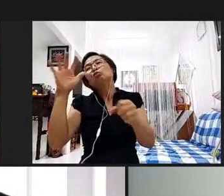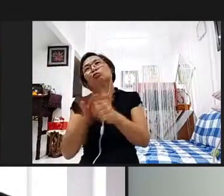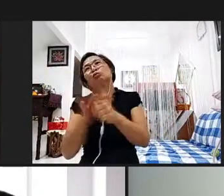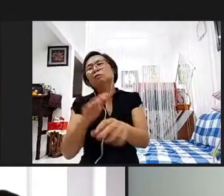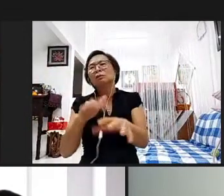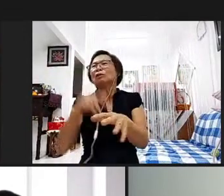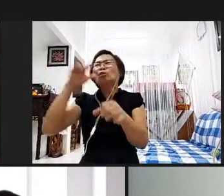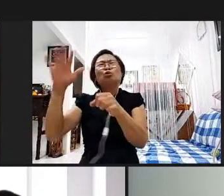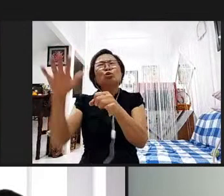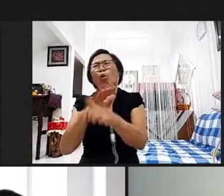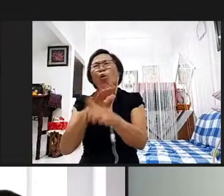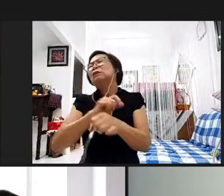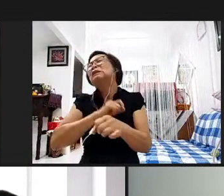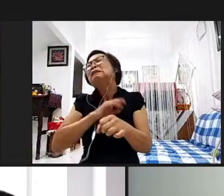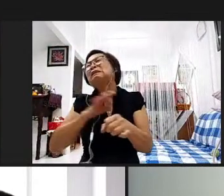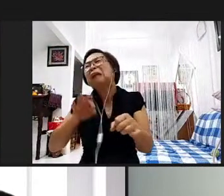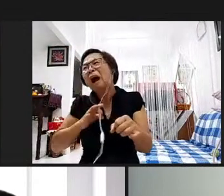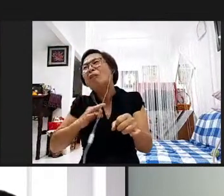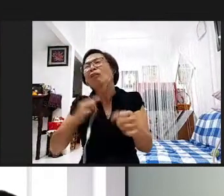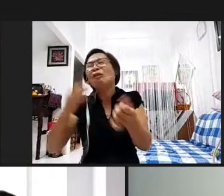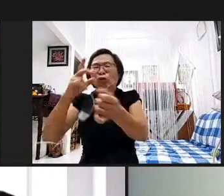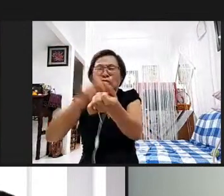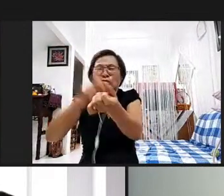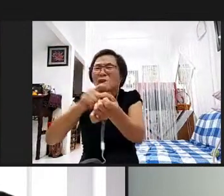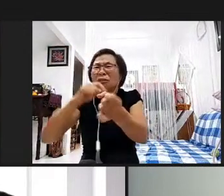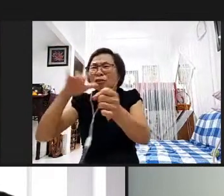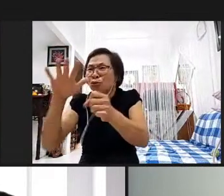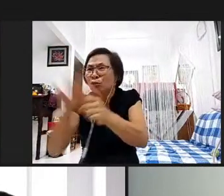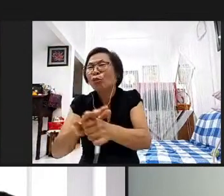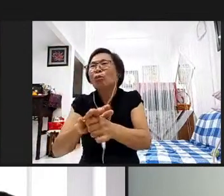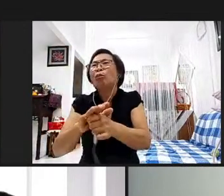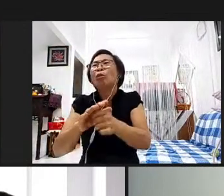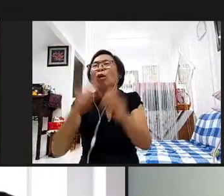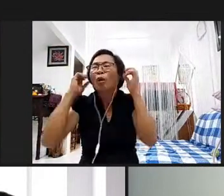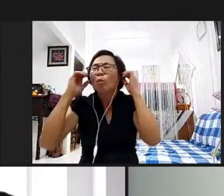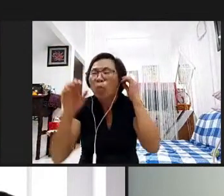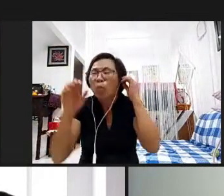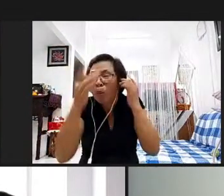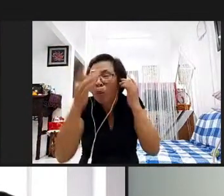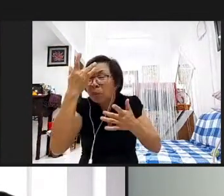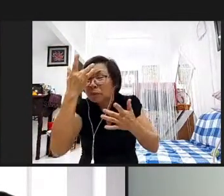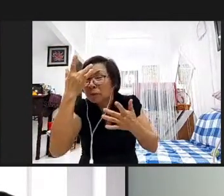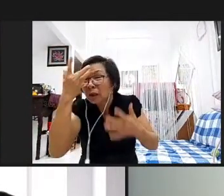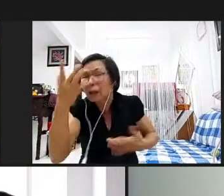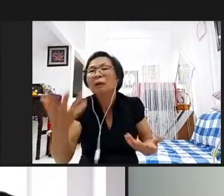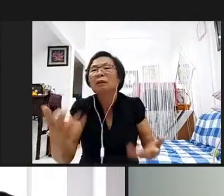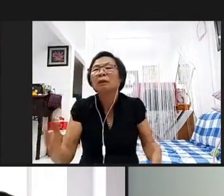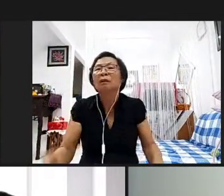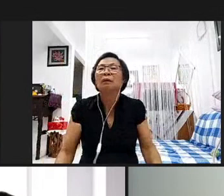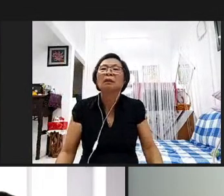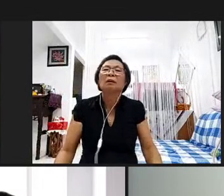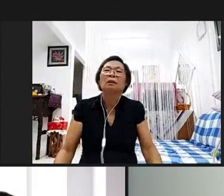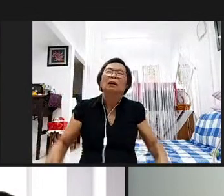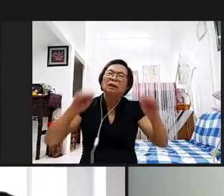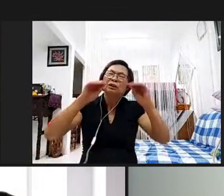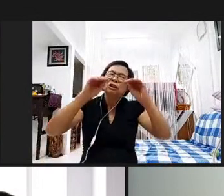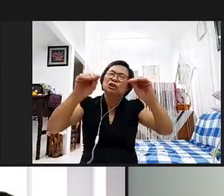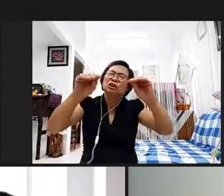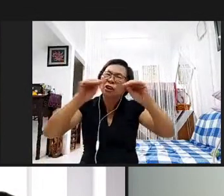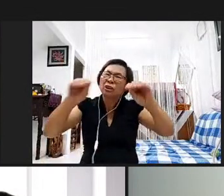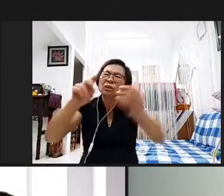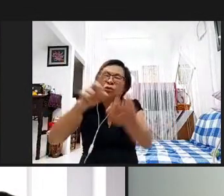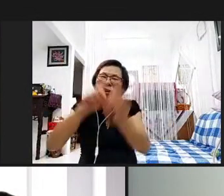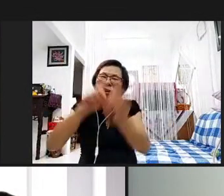treating our patients. Those are some of the impact The teachings for last 1 year, teachings are all